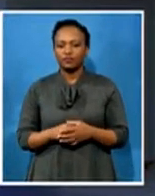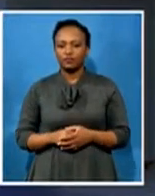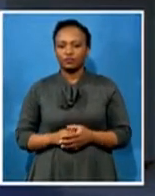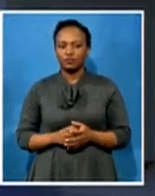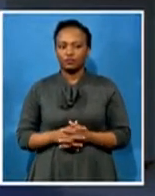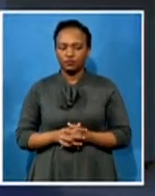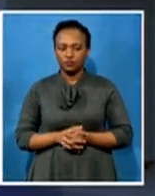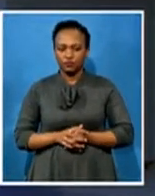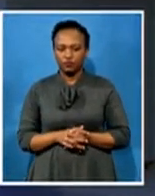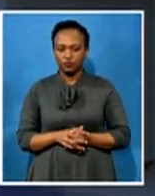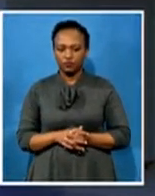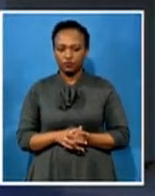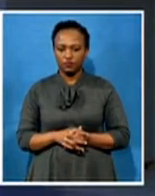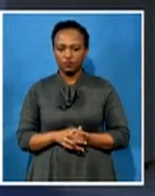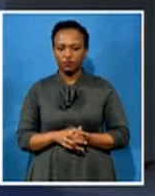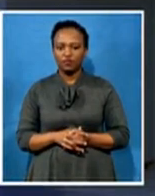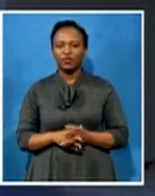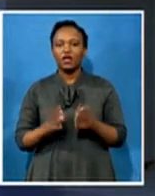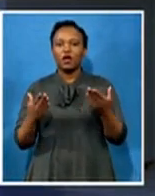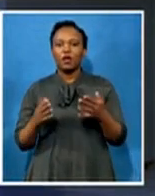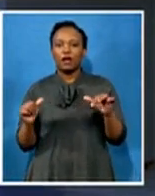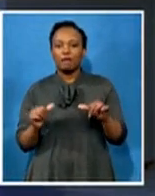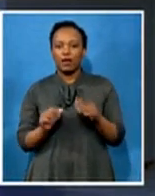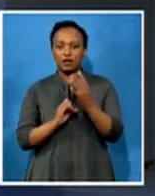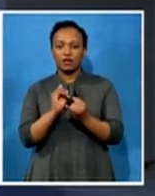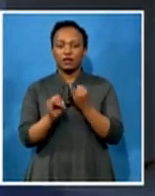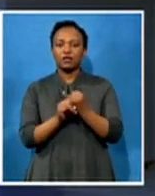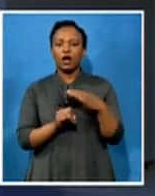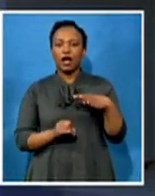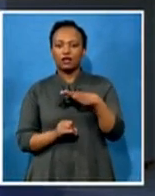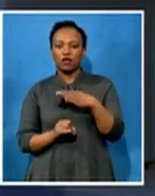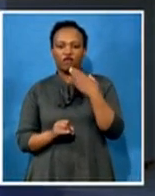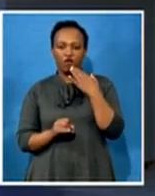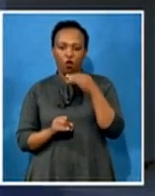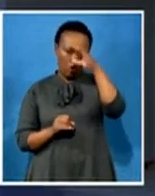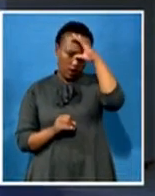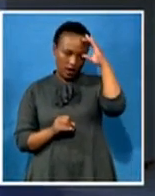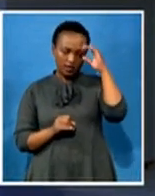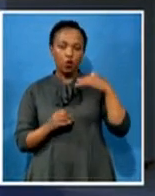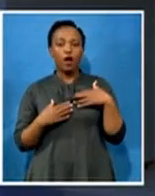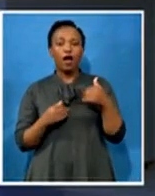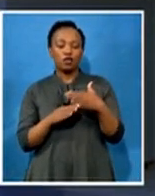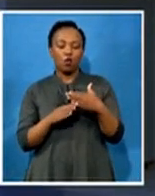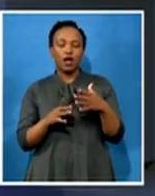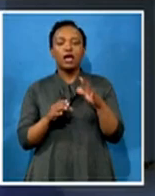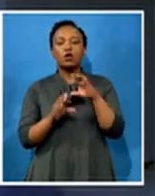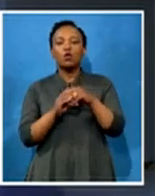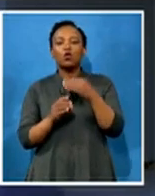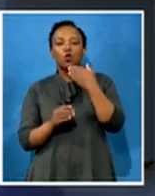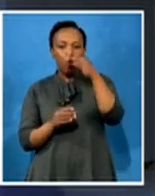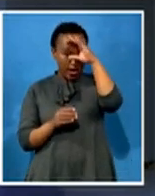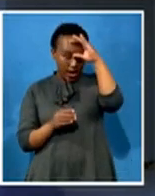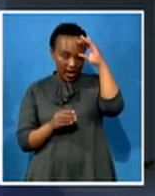Welcome back. The International Council of Nurses says health workers, including nurses, must be a top priority for a